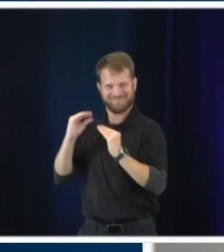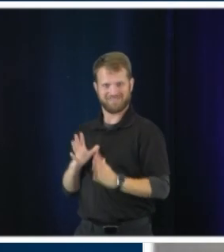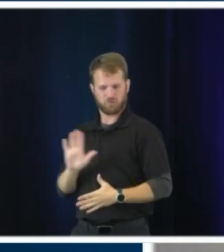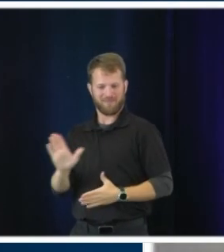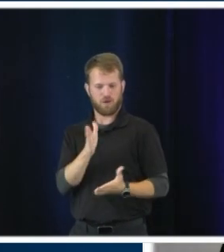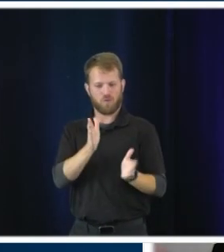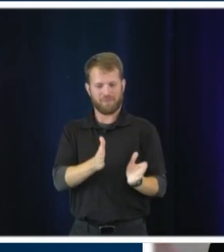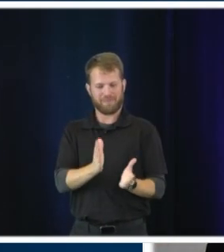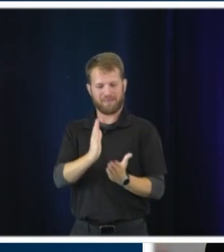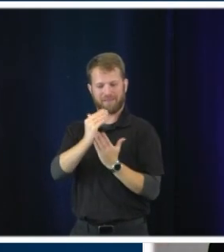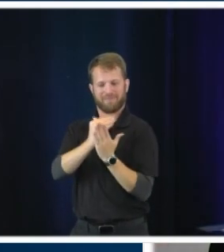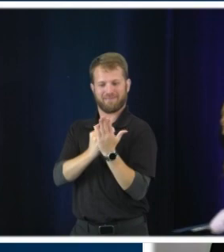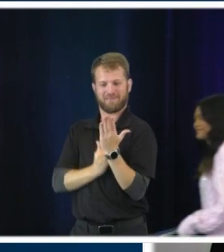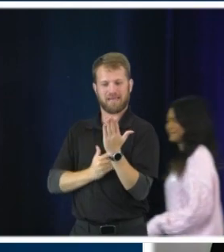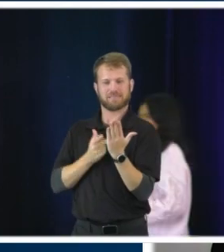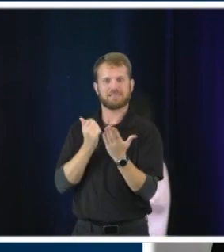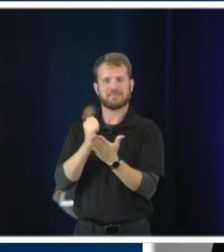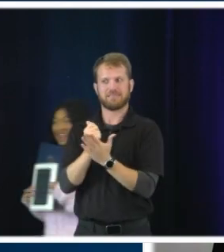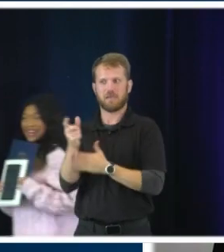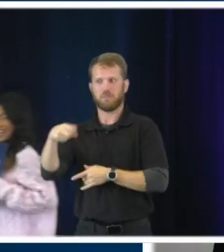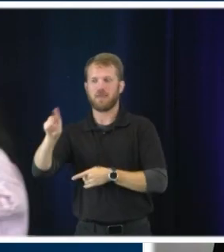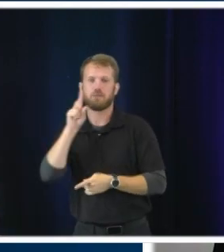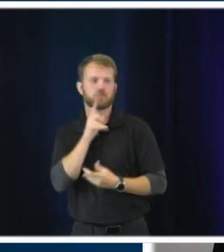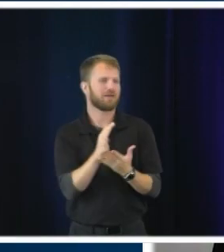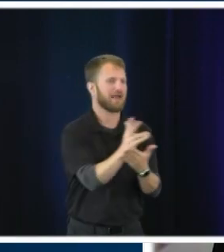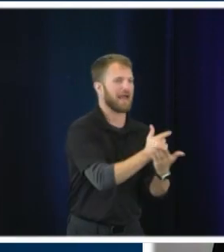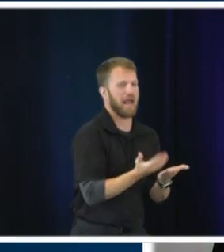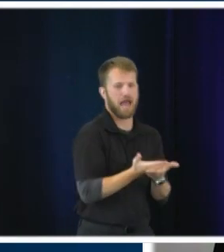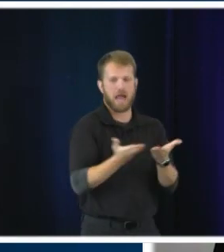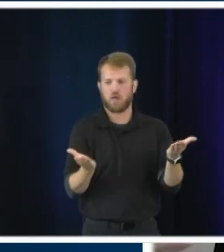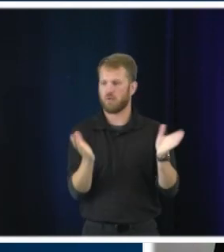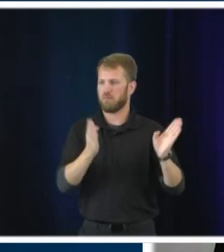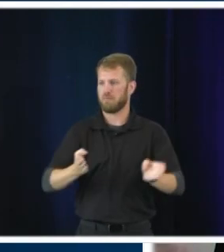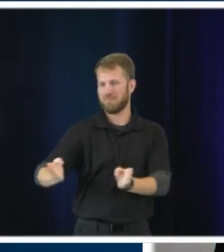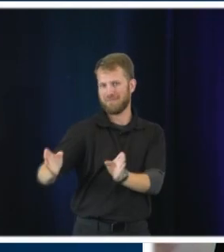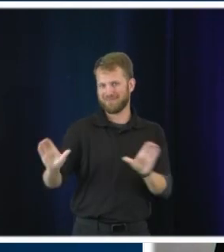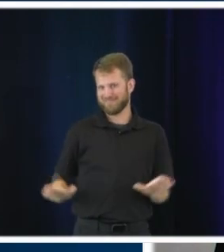gathering materials and prepping activities.